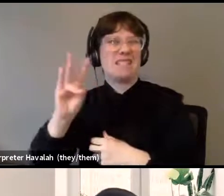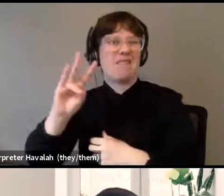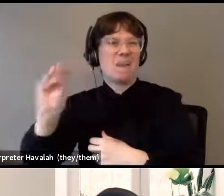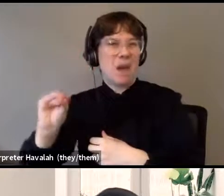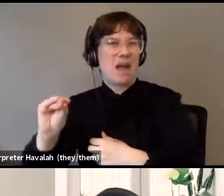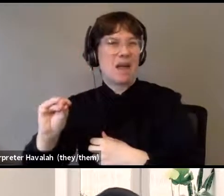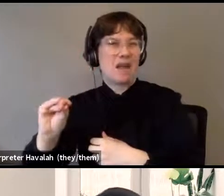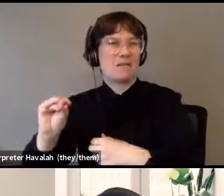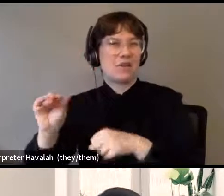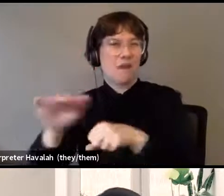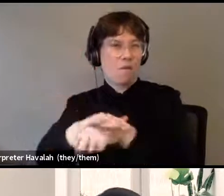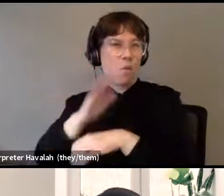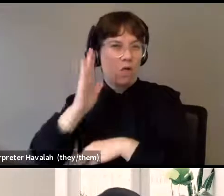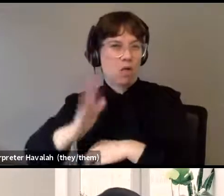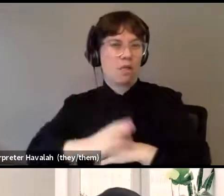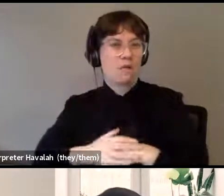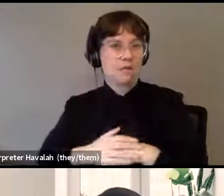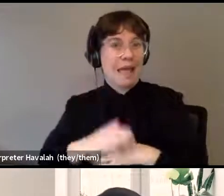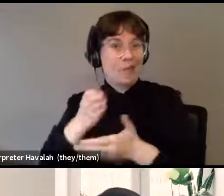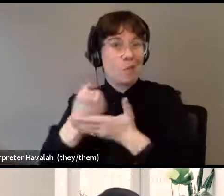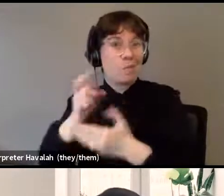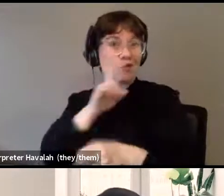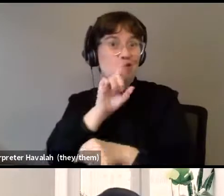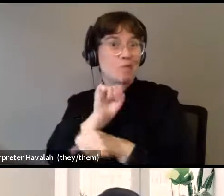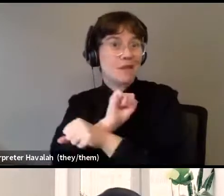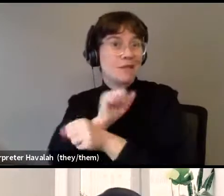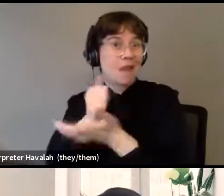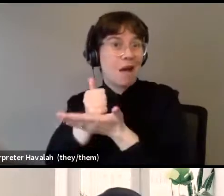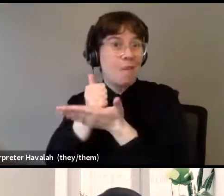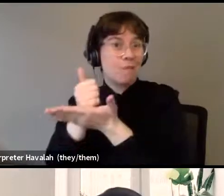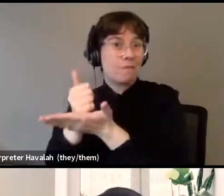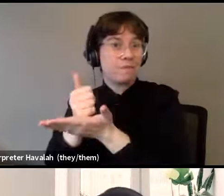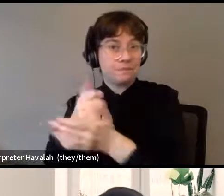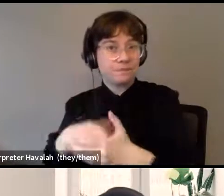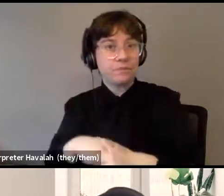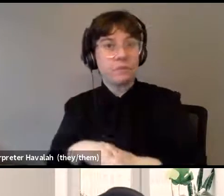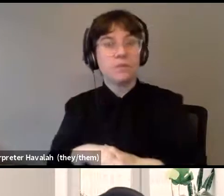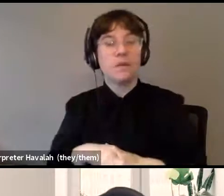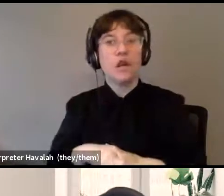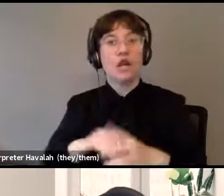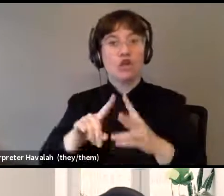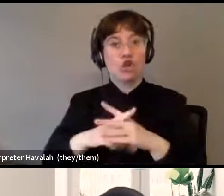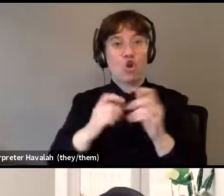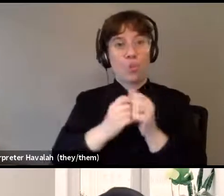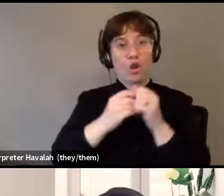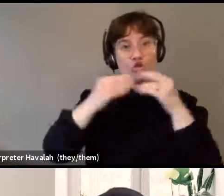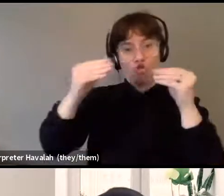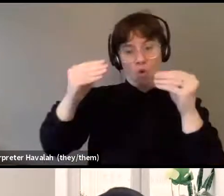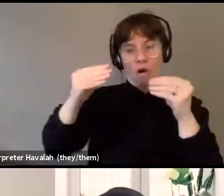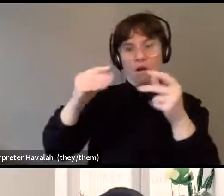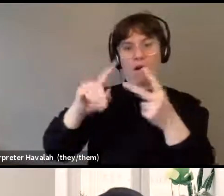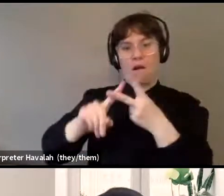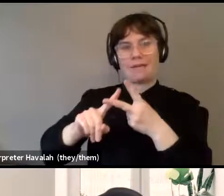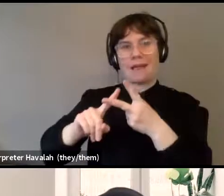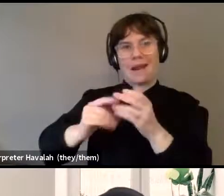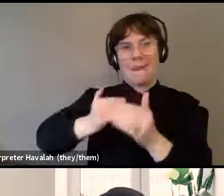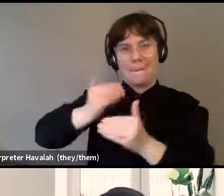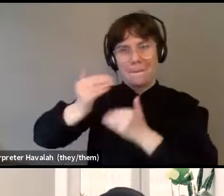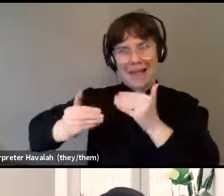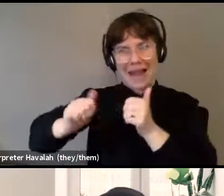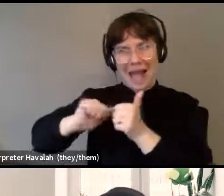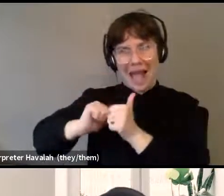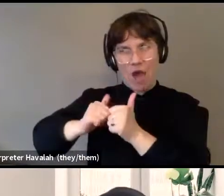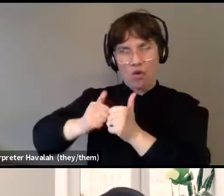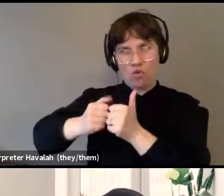cost of that, and even the equipment. So I think, yeah, it starts with the store and then developing a plan for how you're gonna fund